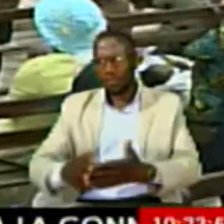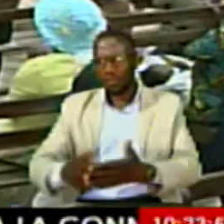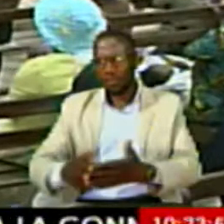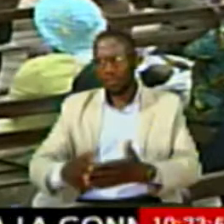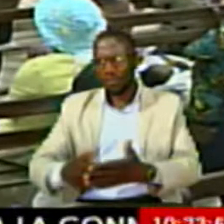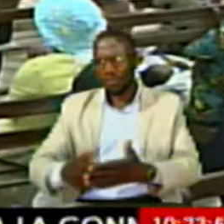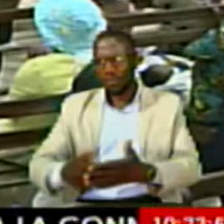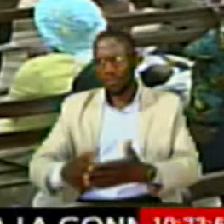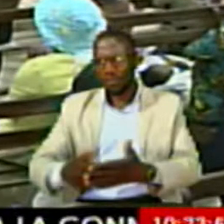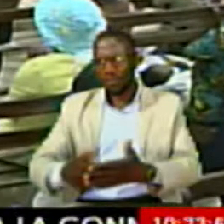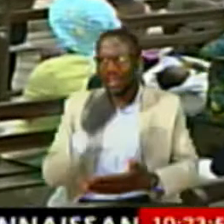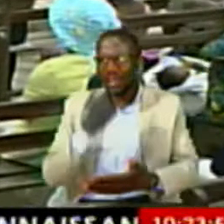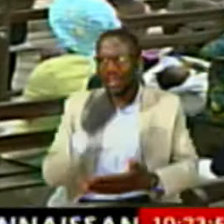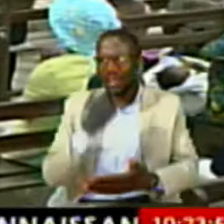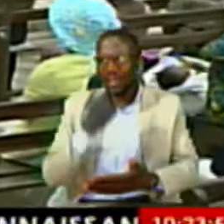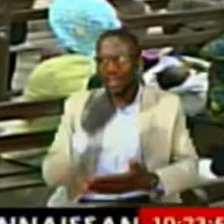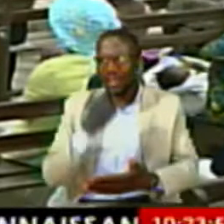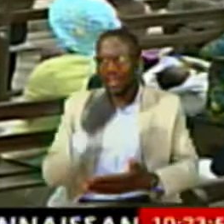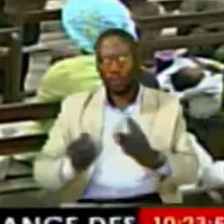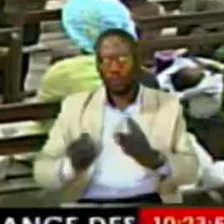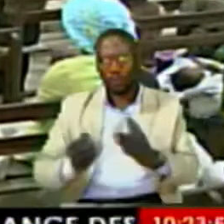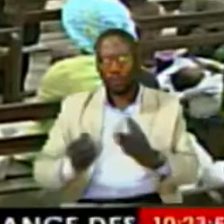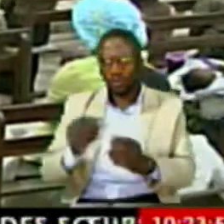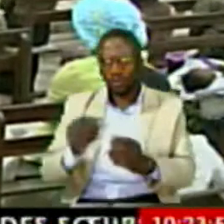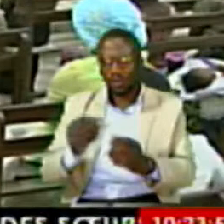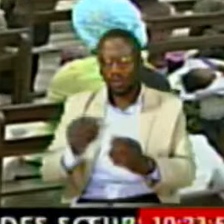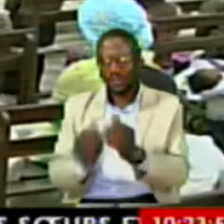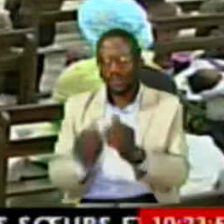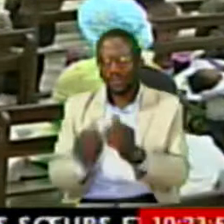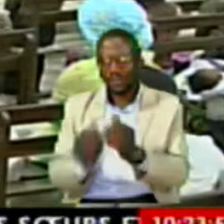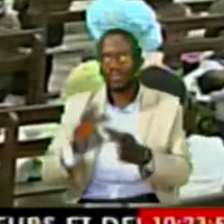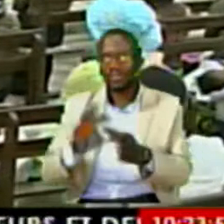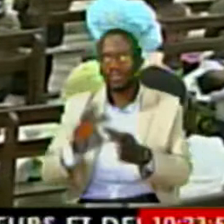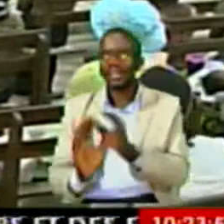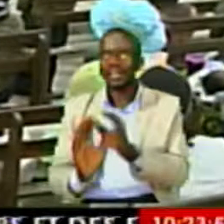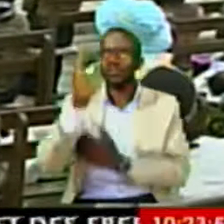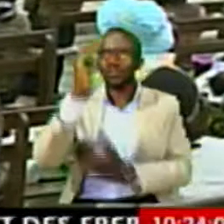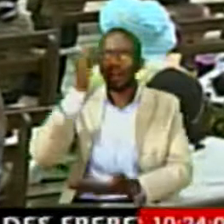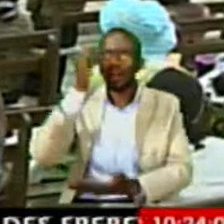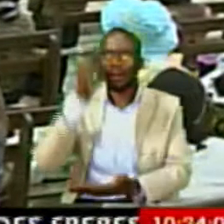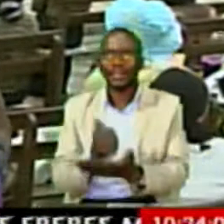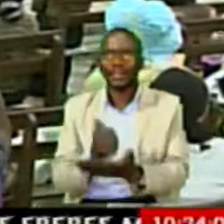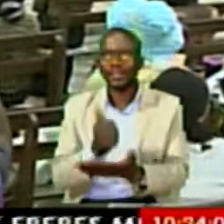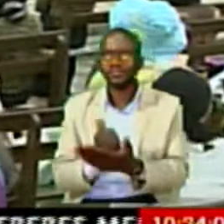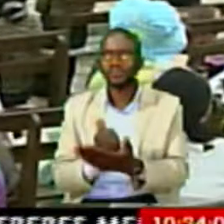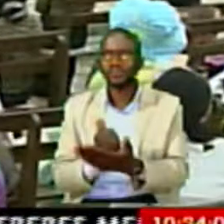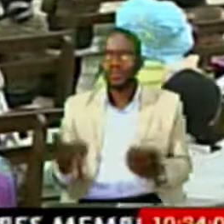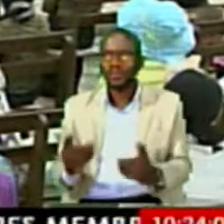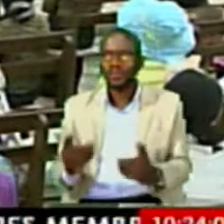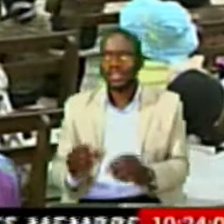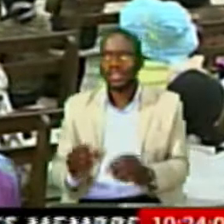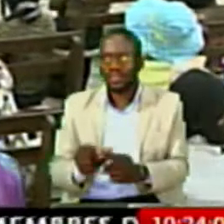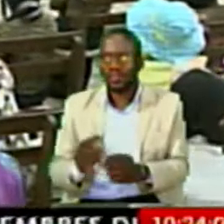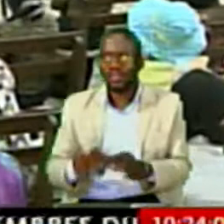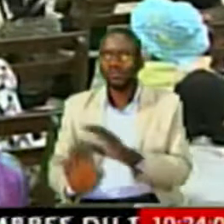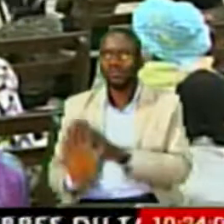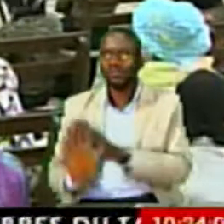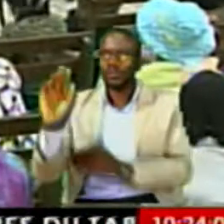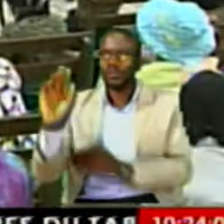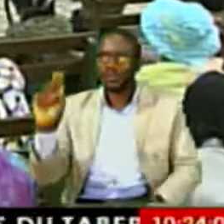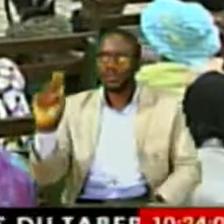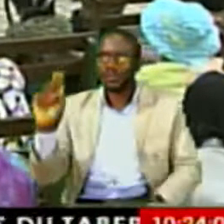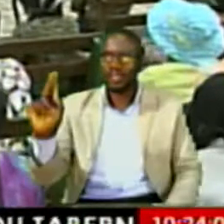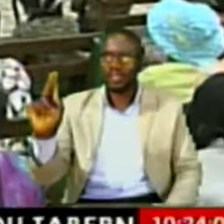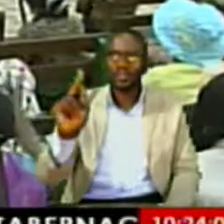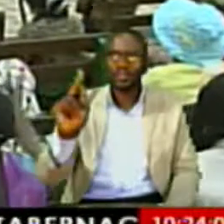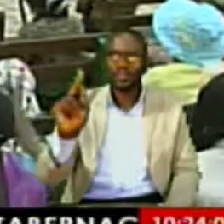la parole. They are born of the word. Et de l'Esprit de and Dieu. And of the Spirit of God. Amen. Amen. Quand la parole de Dieu est donnée. When the word of God is given. Il la croit de